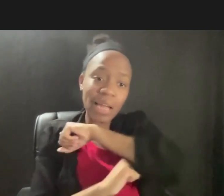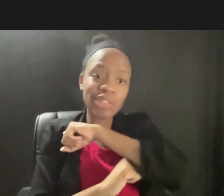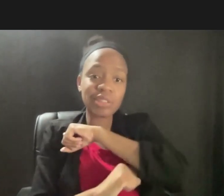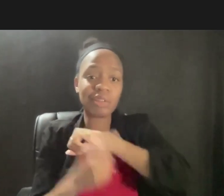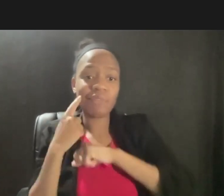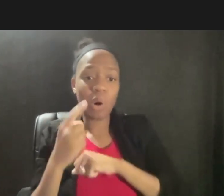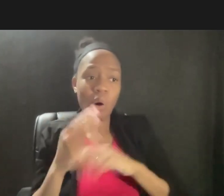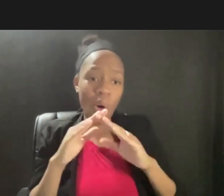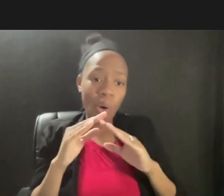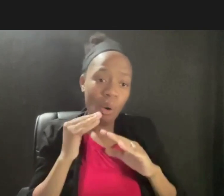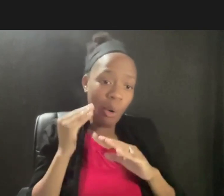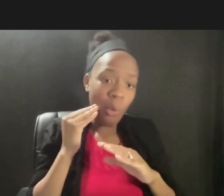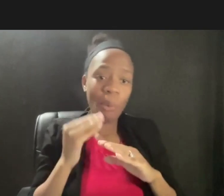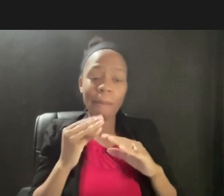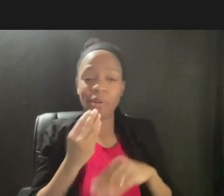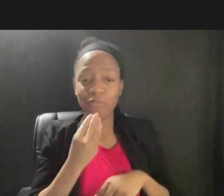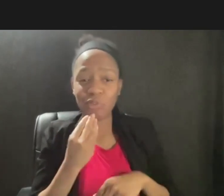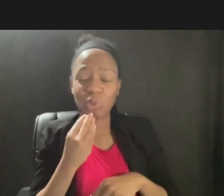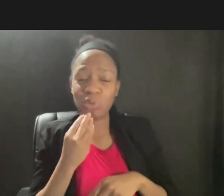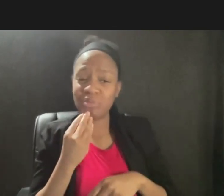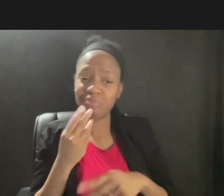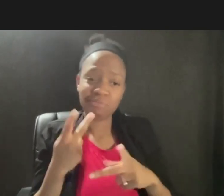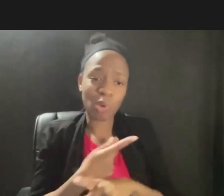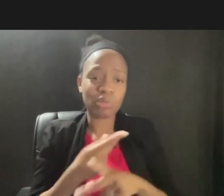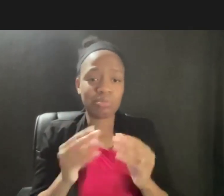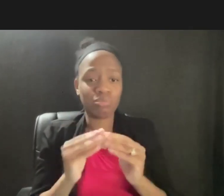makes things even more challenging.